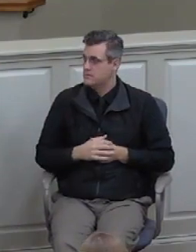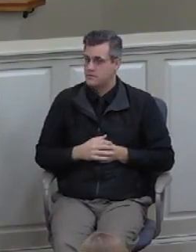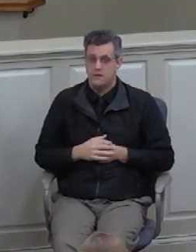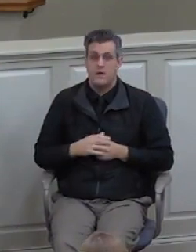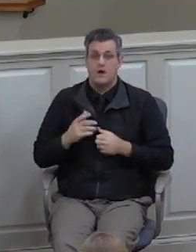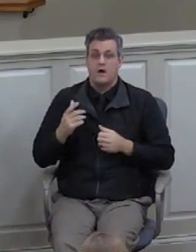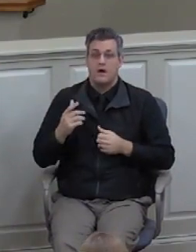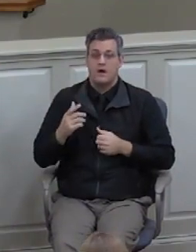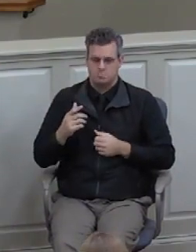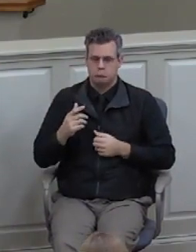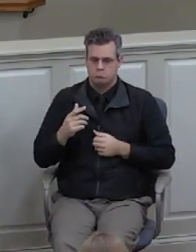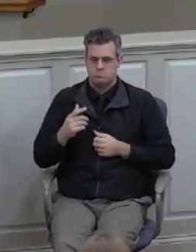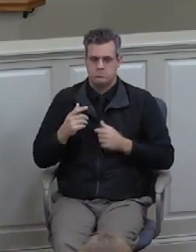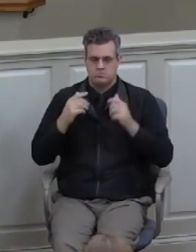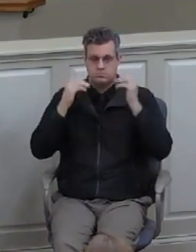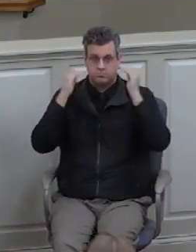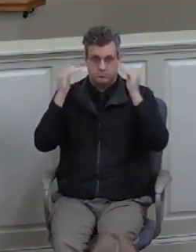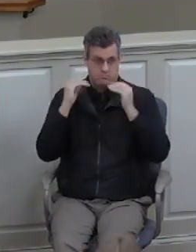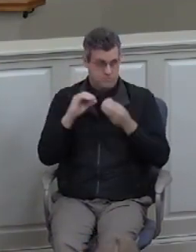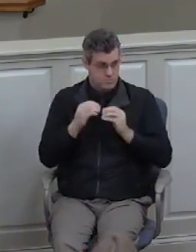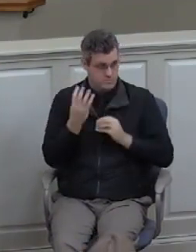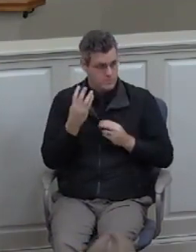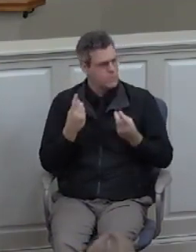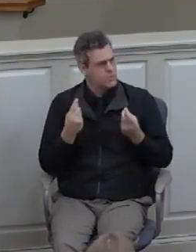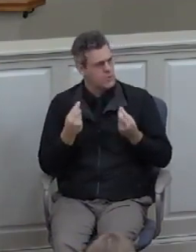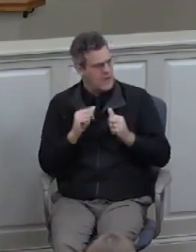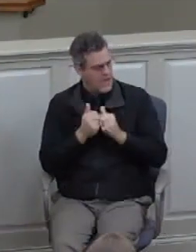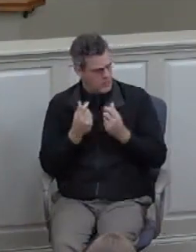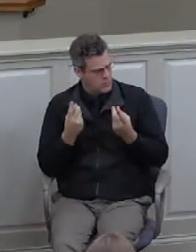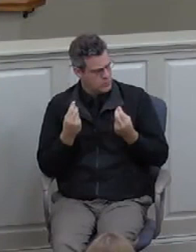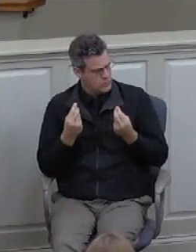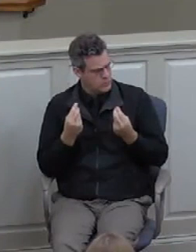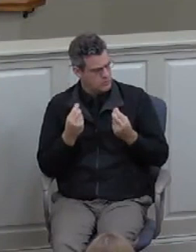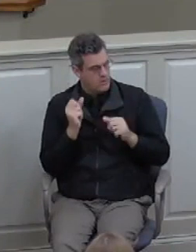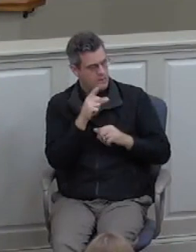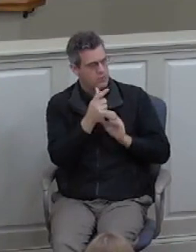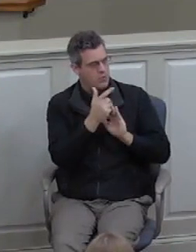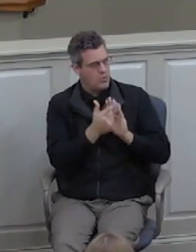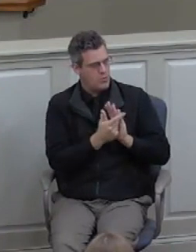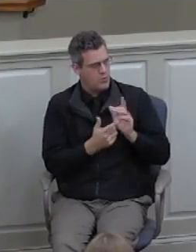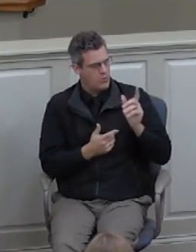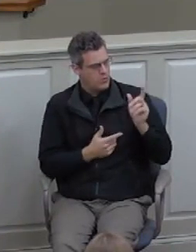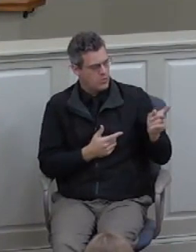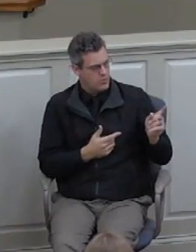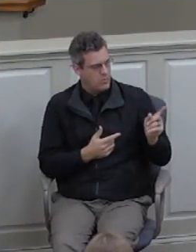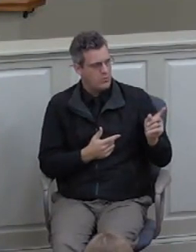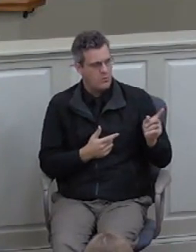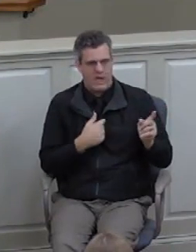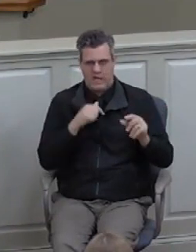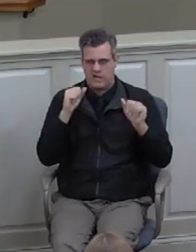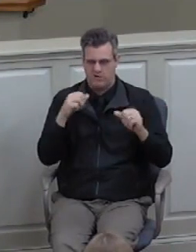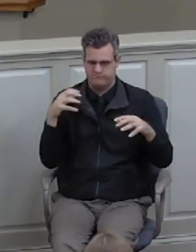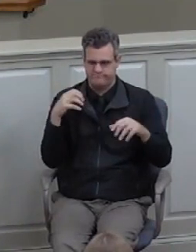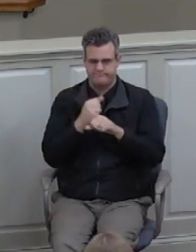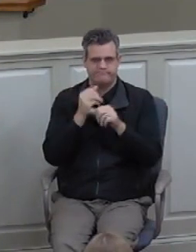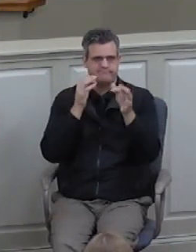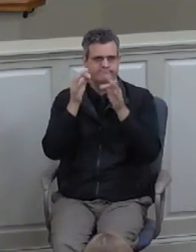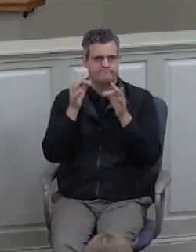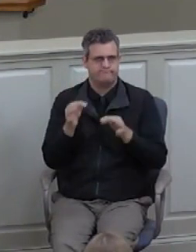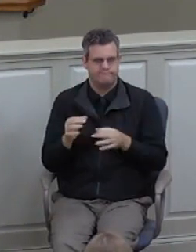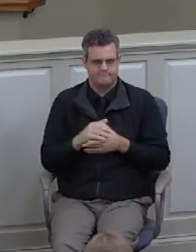How do you want to handle this one, item 4, Mr. Dexter? I can give you a quick summation of that one as